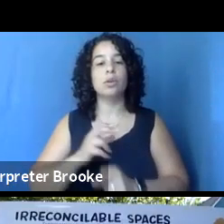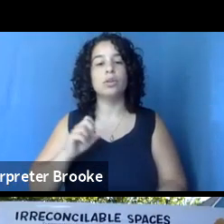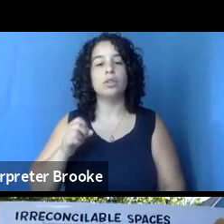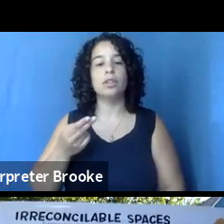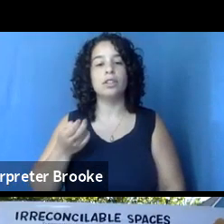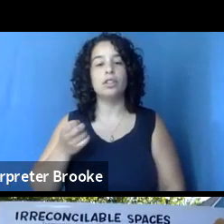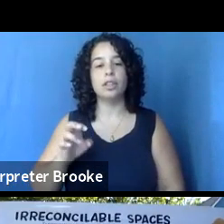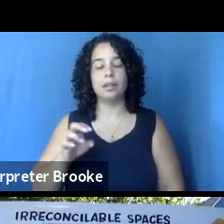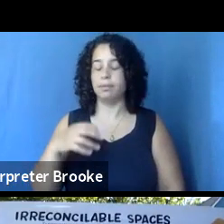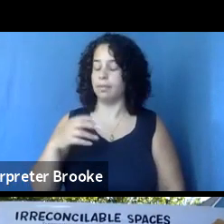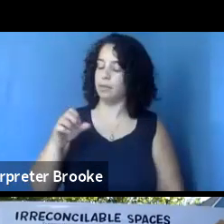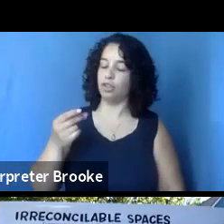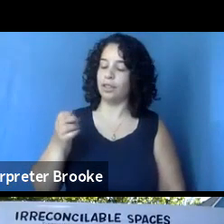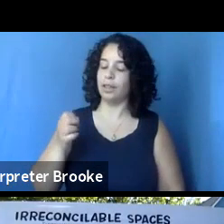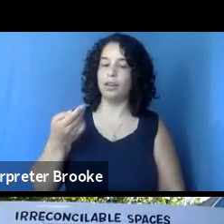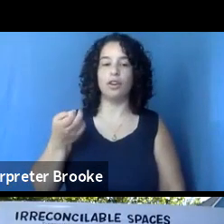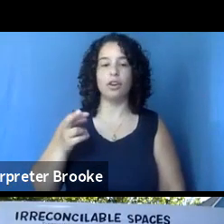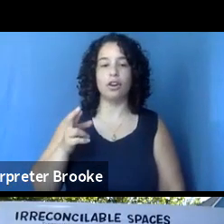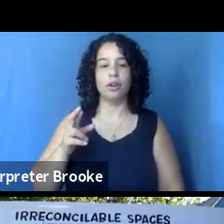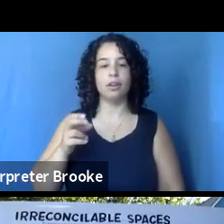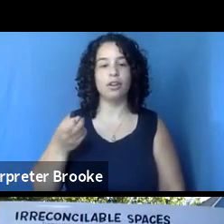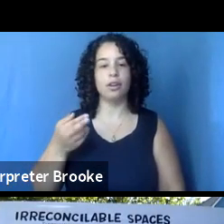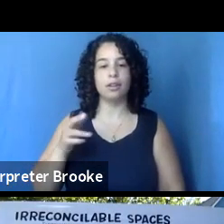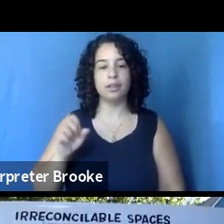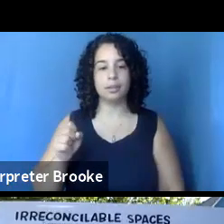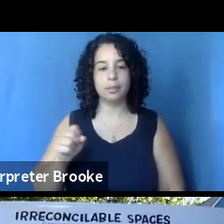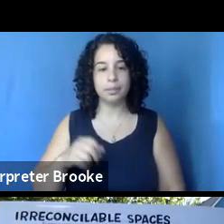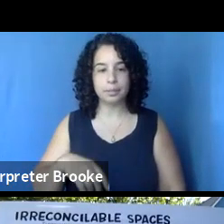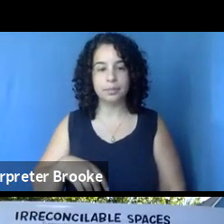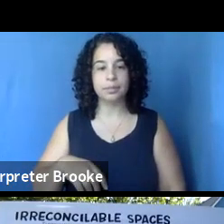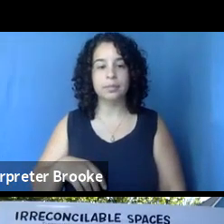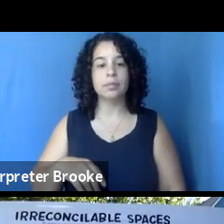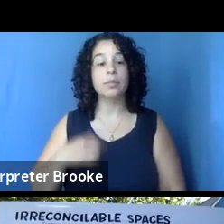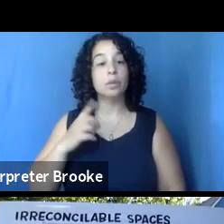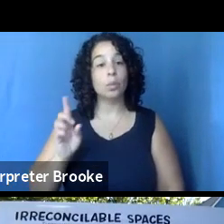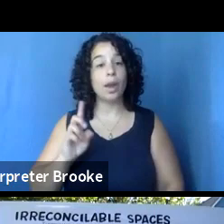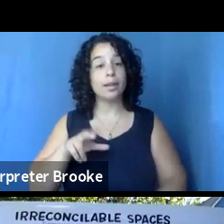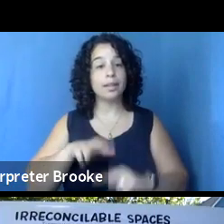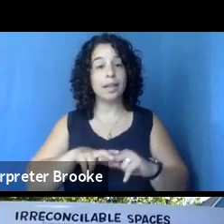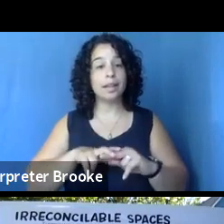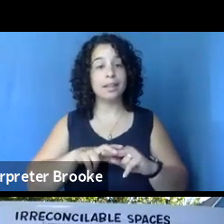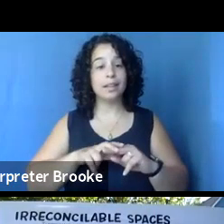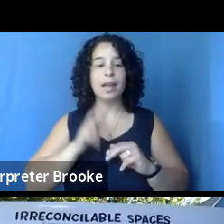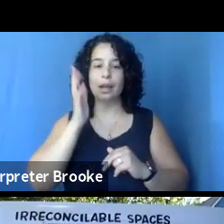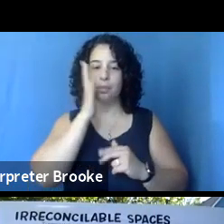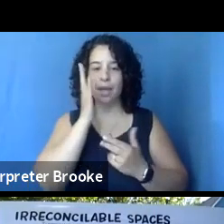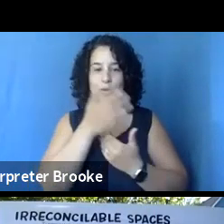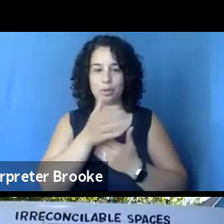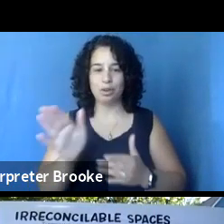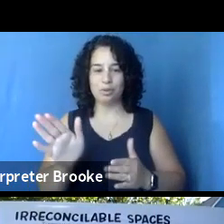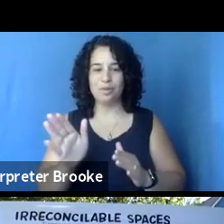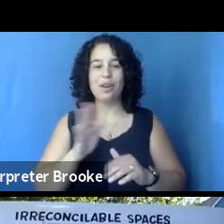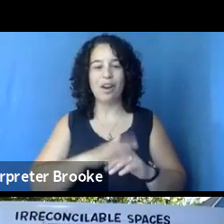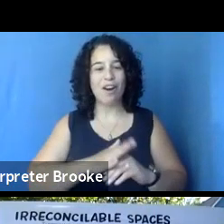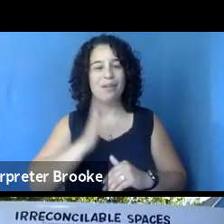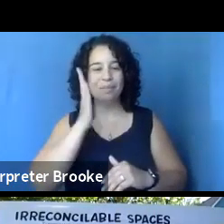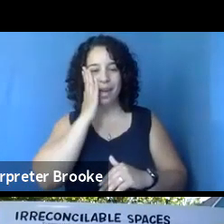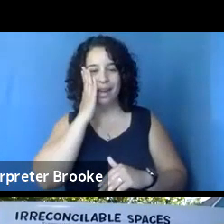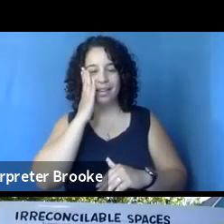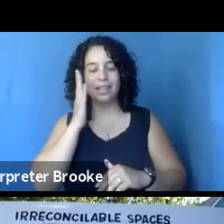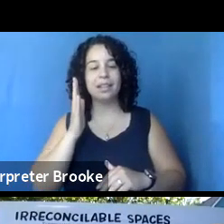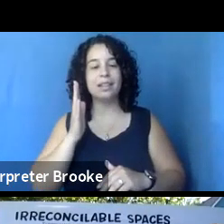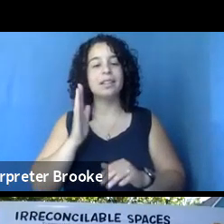pronouns. I am currently sitting in my bedroom on my bed with a